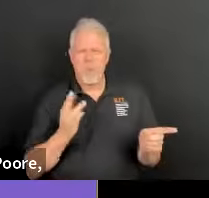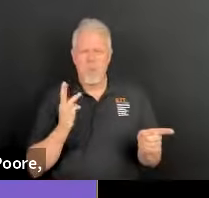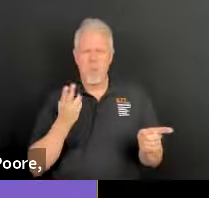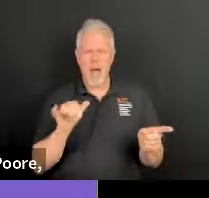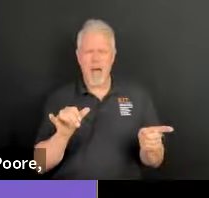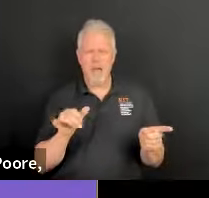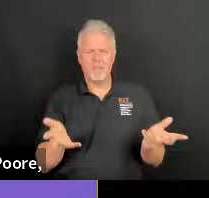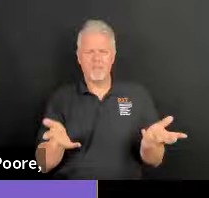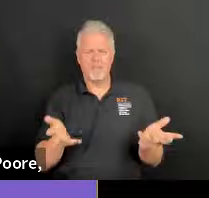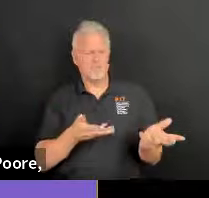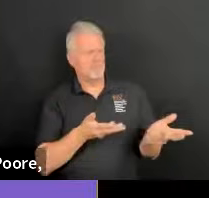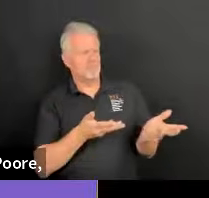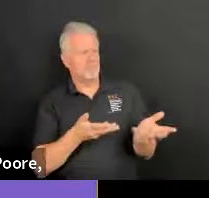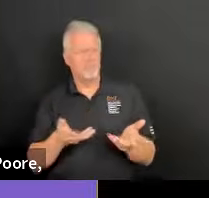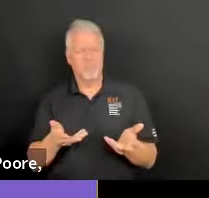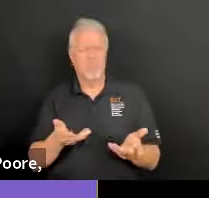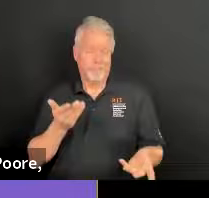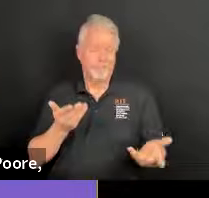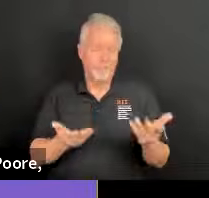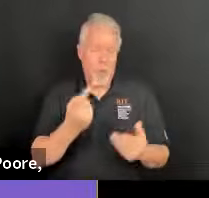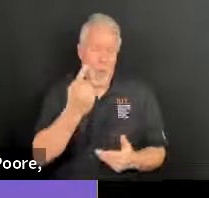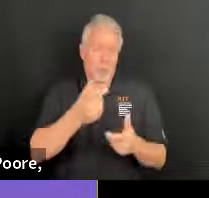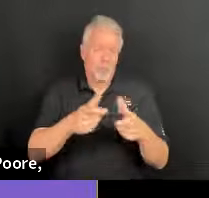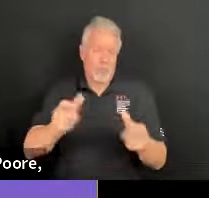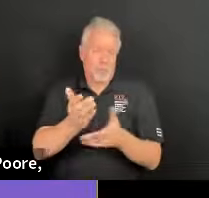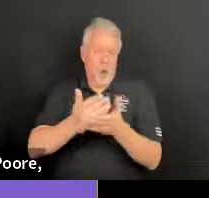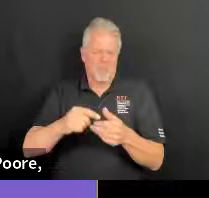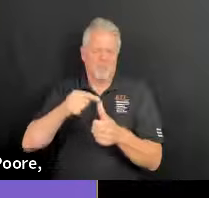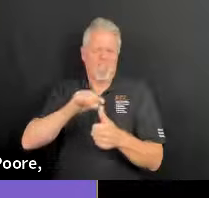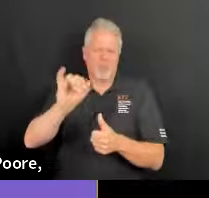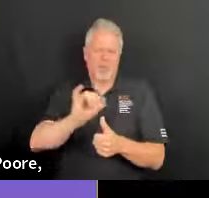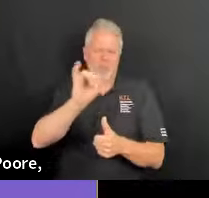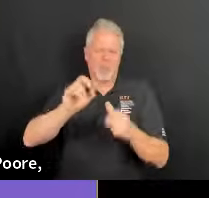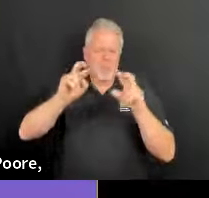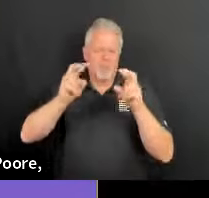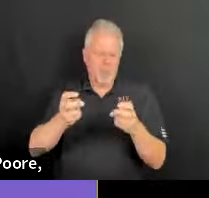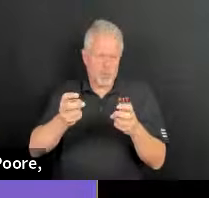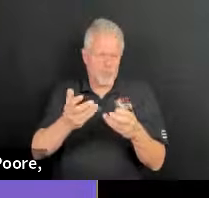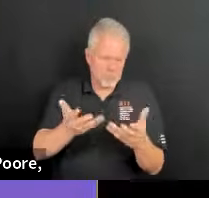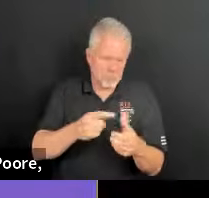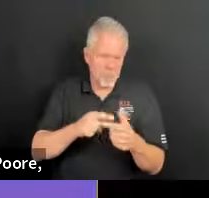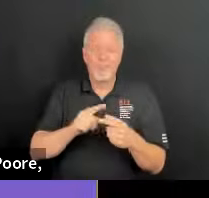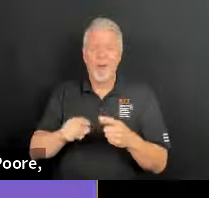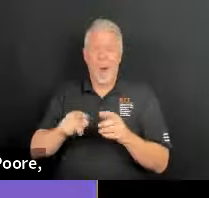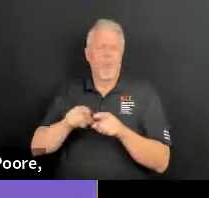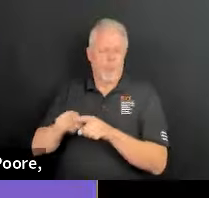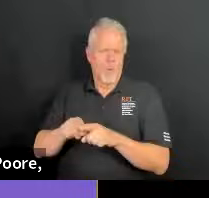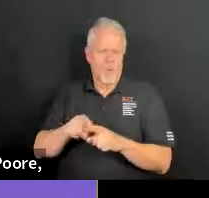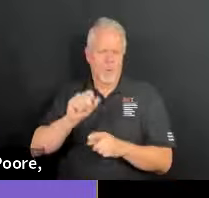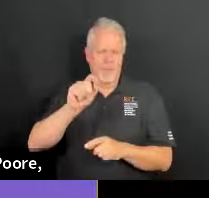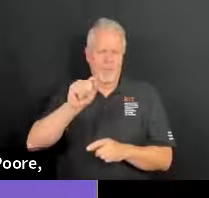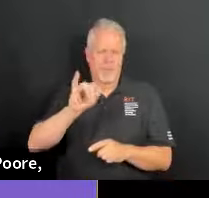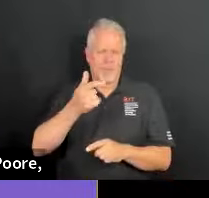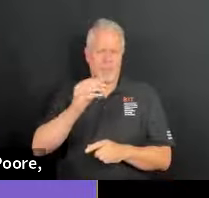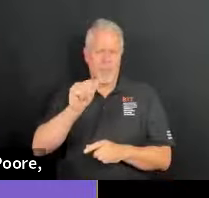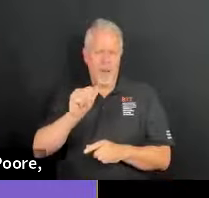very small group. Why is that? Why does it happen that way? And that could be one big part of it, in